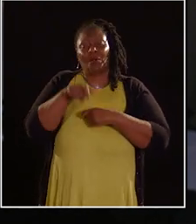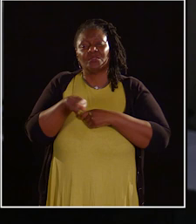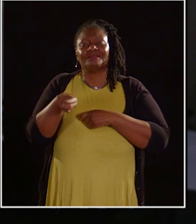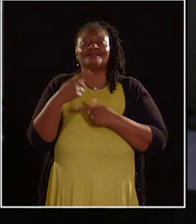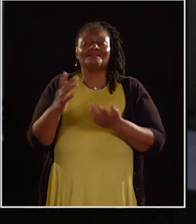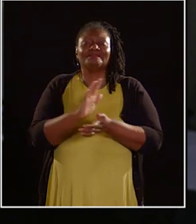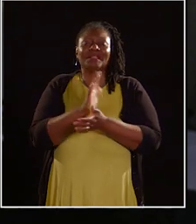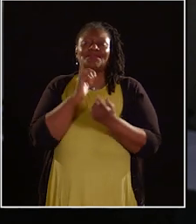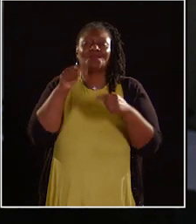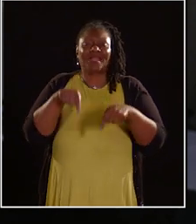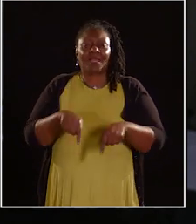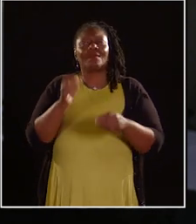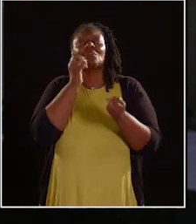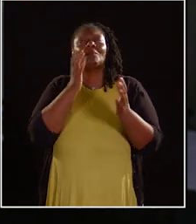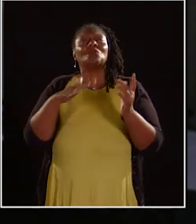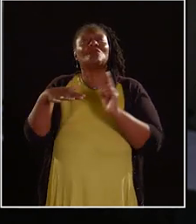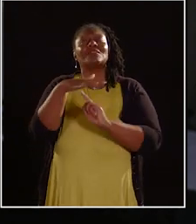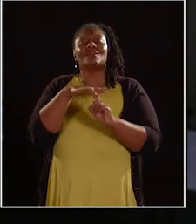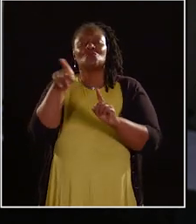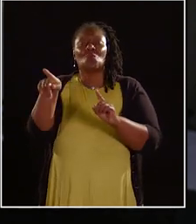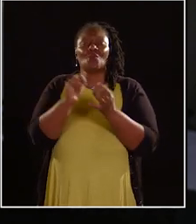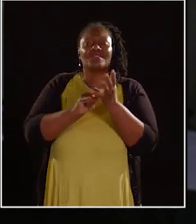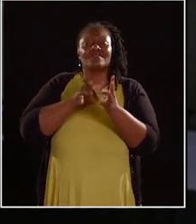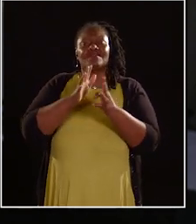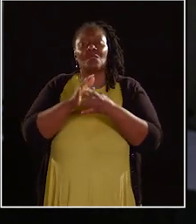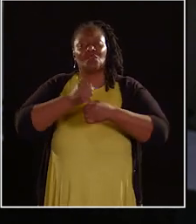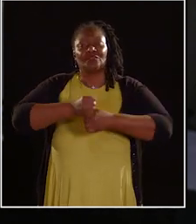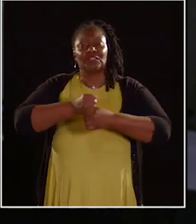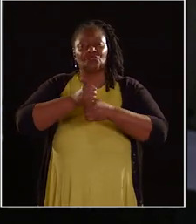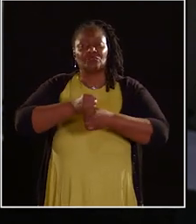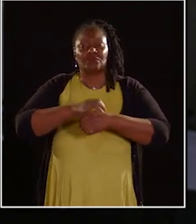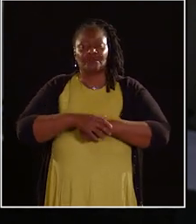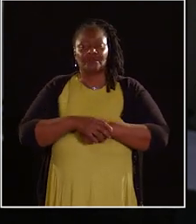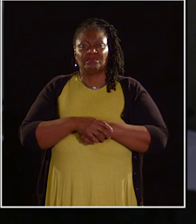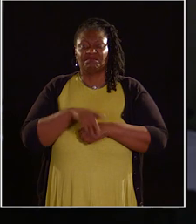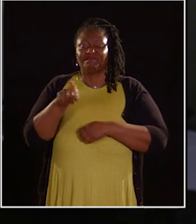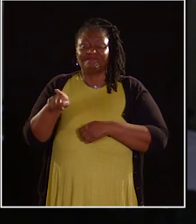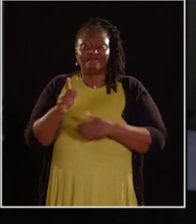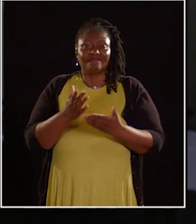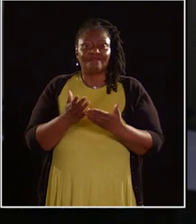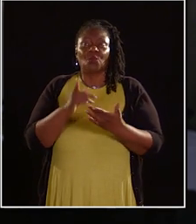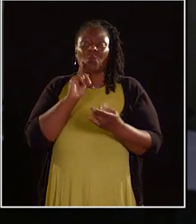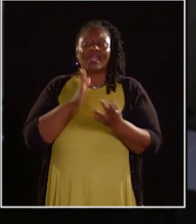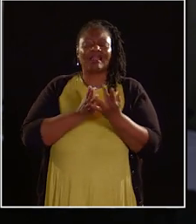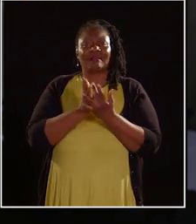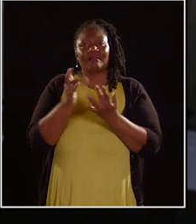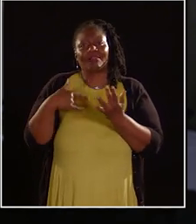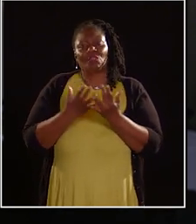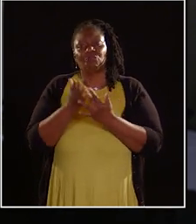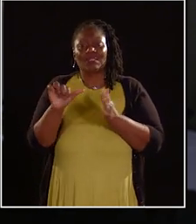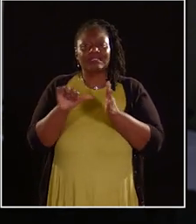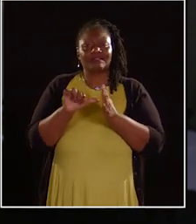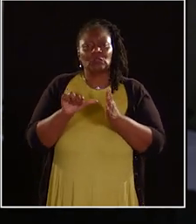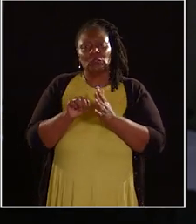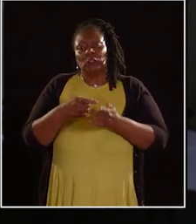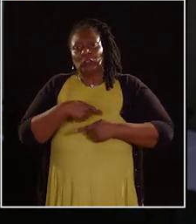but I'm pleased to be here in the beautiful surroundings of Southwark Cathedral. There's no doubt we're living through a difficult